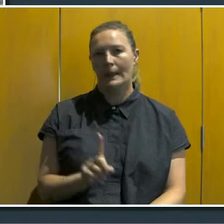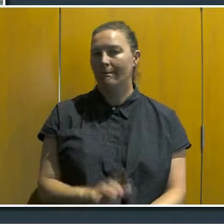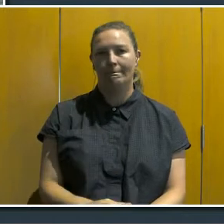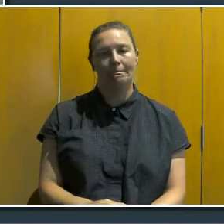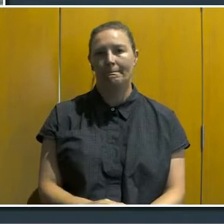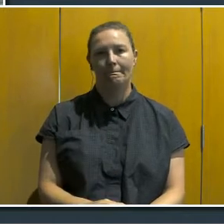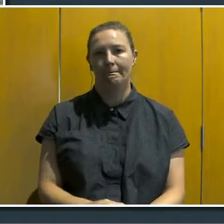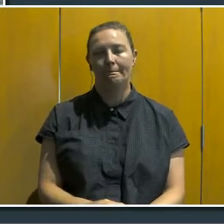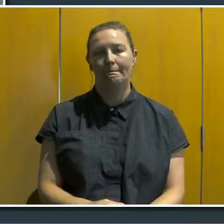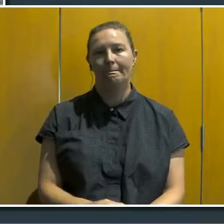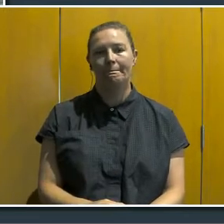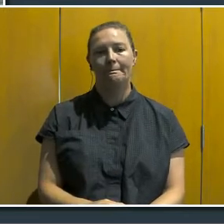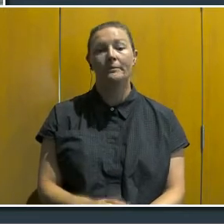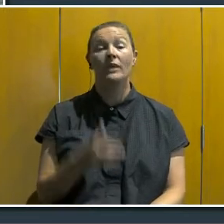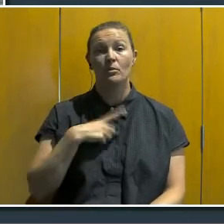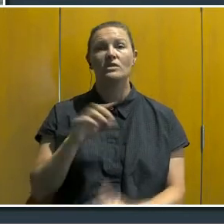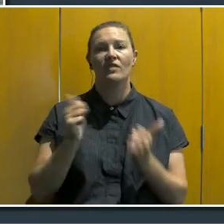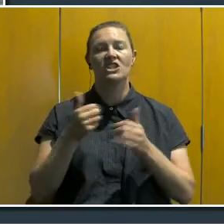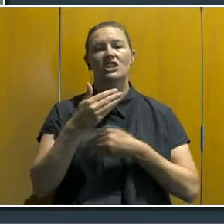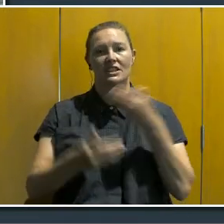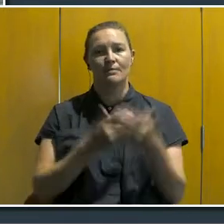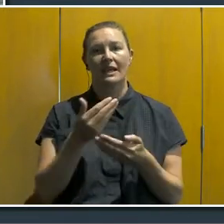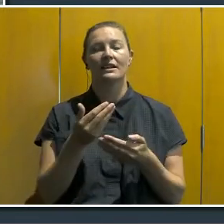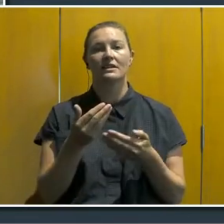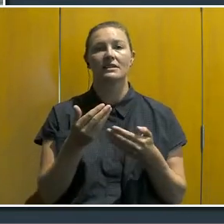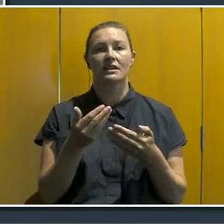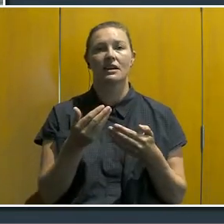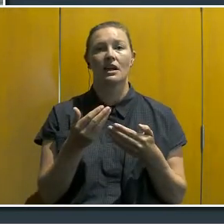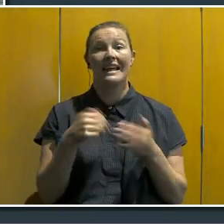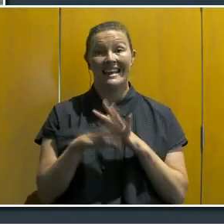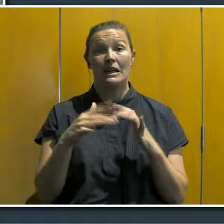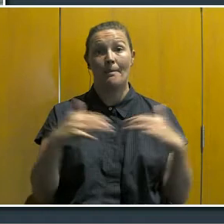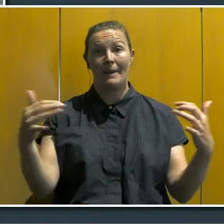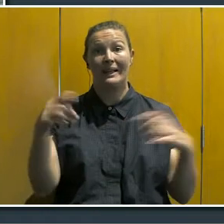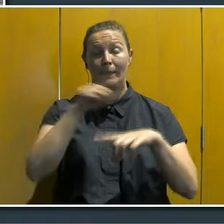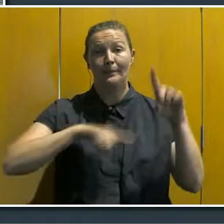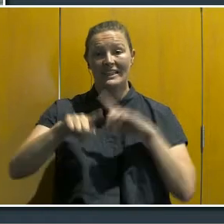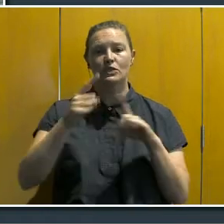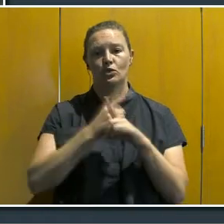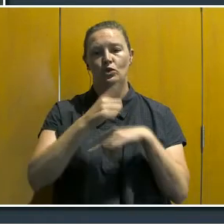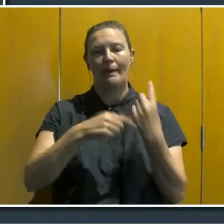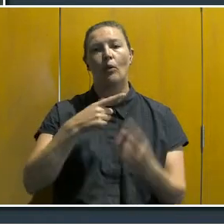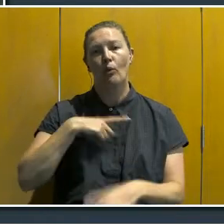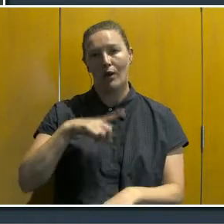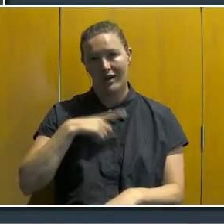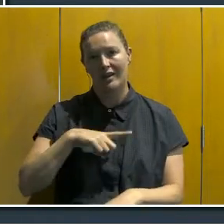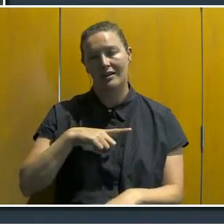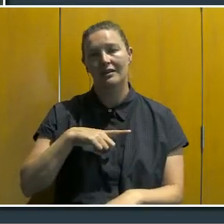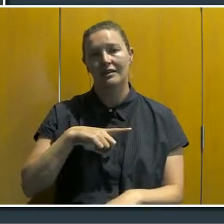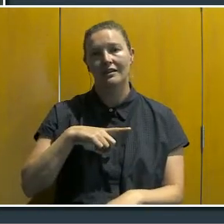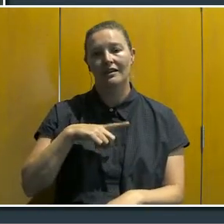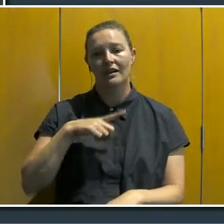any of them. Okay. Because we did explain... at those public meetings, the rationale for actually